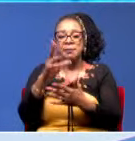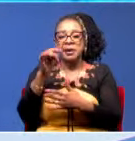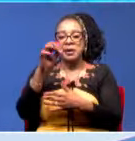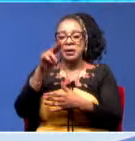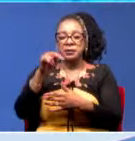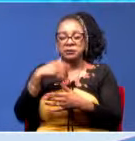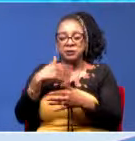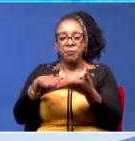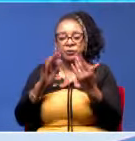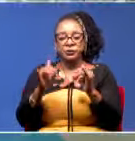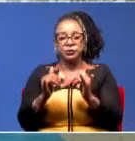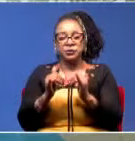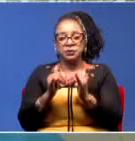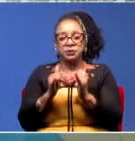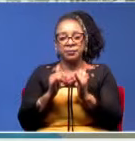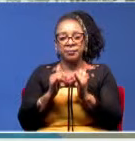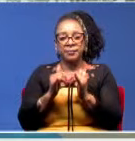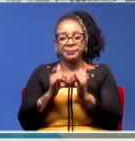reports.